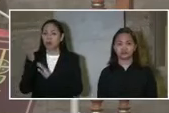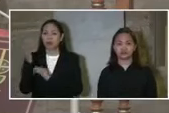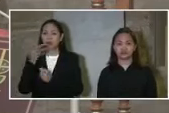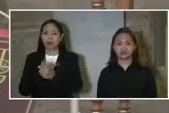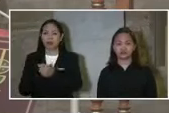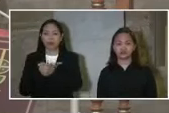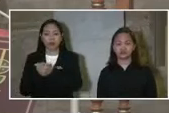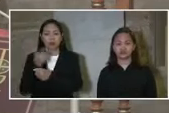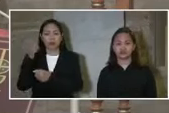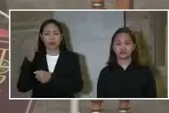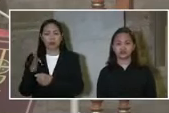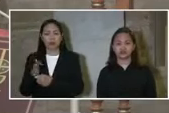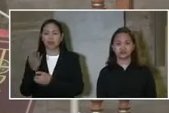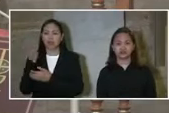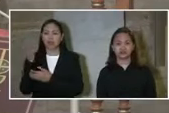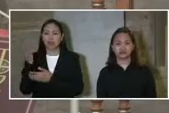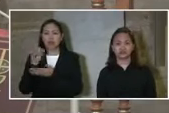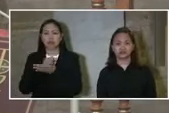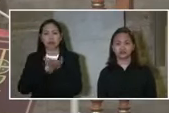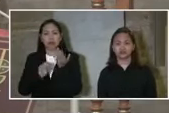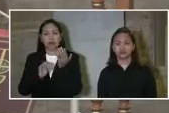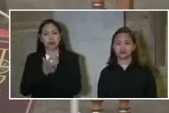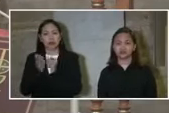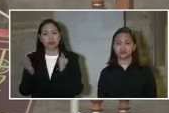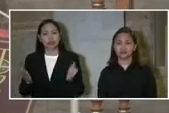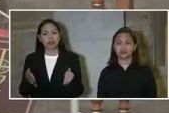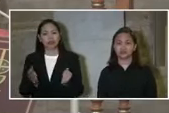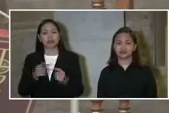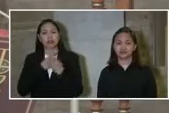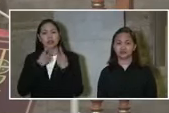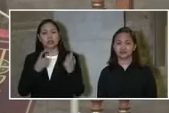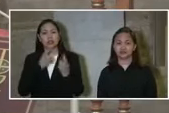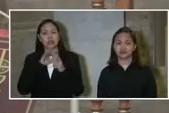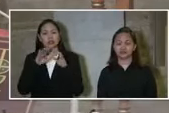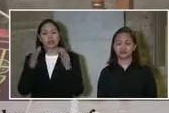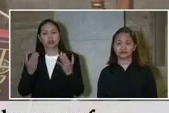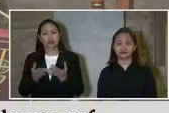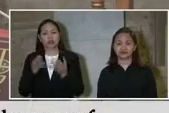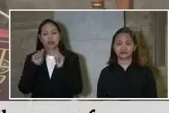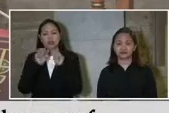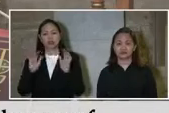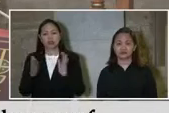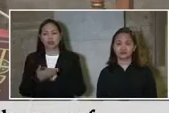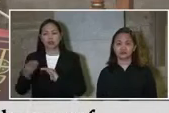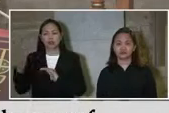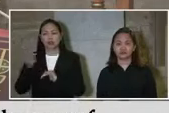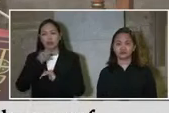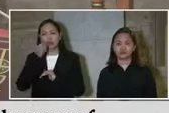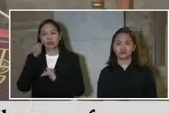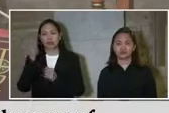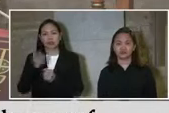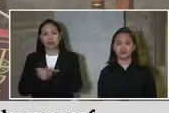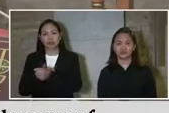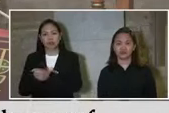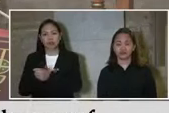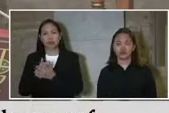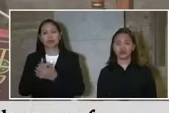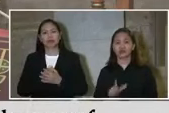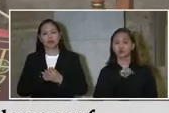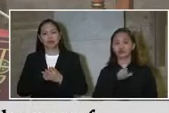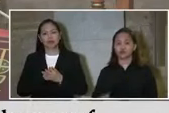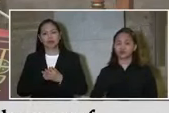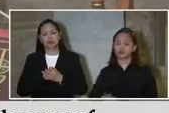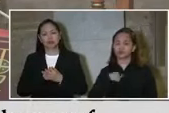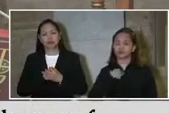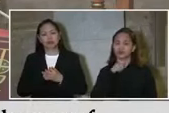him who takes away the sins of the world. Blessed are those called to the supper of the Lamb. Lord, I am not worthy